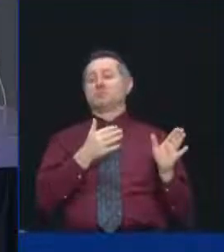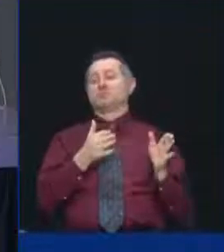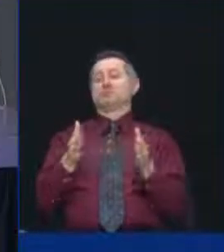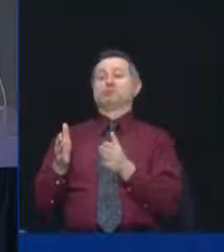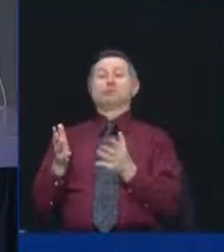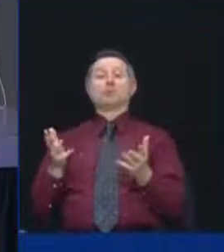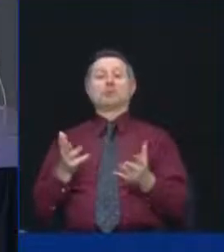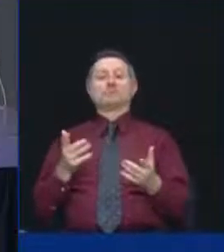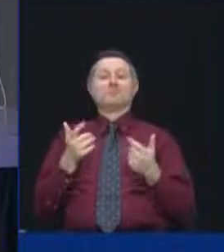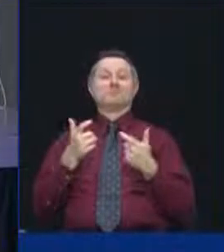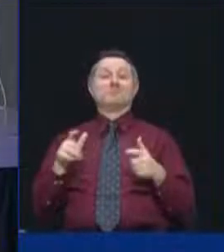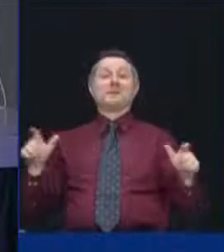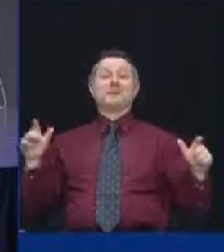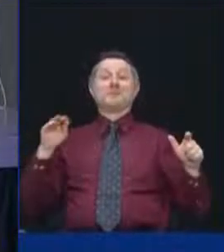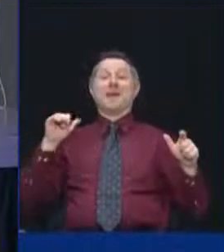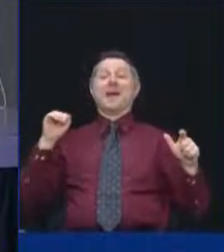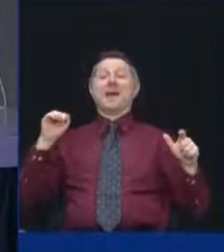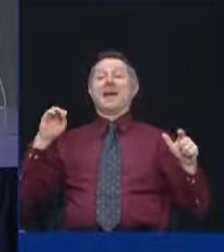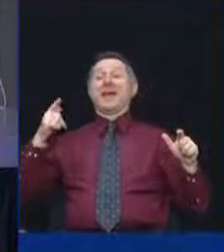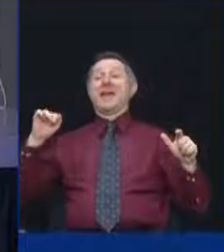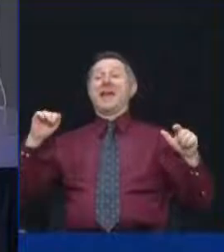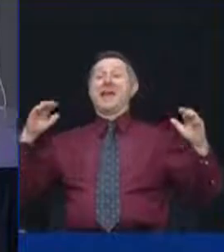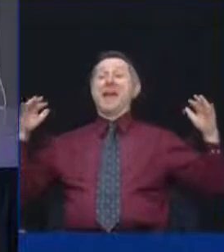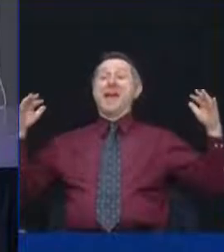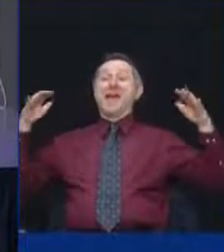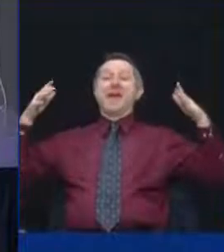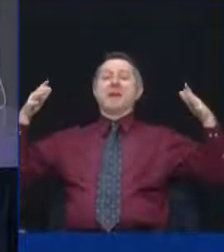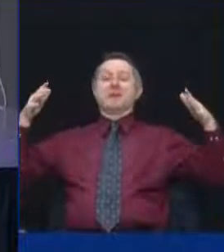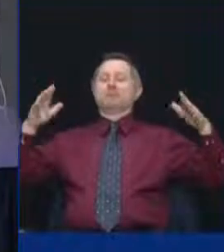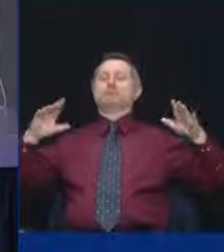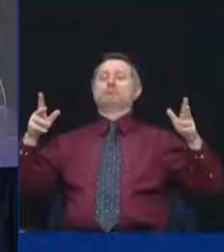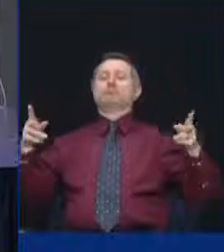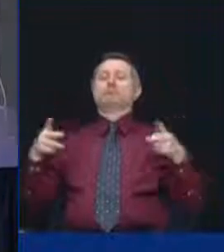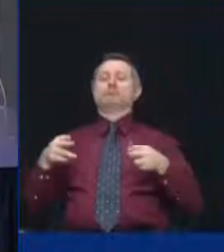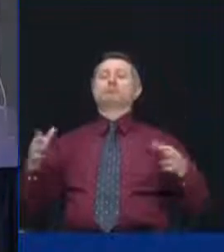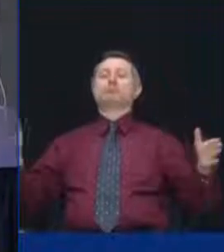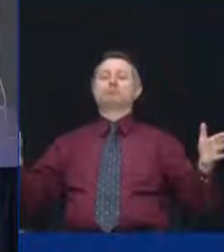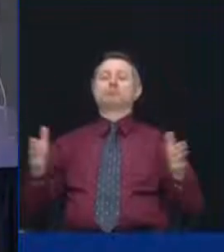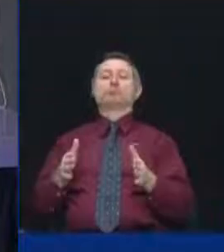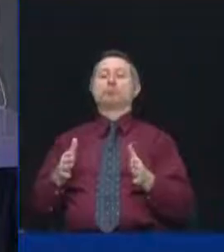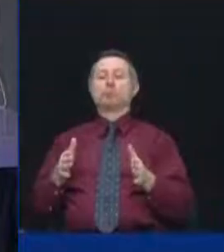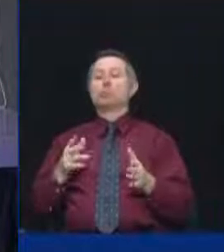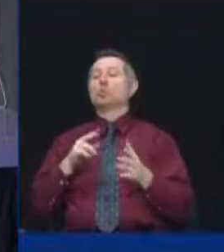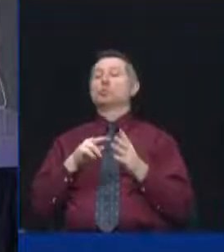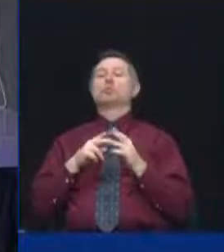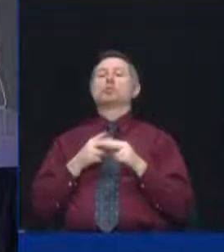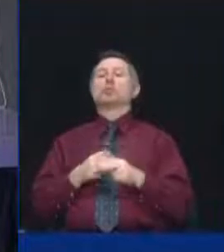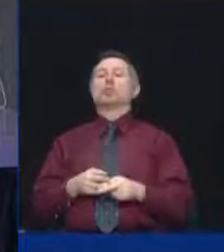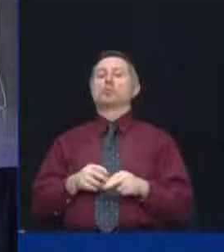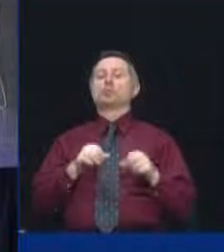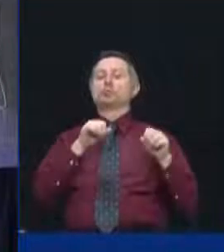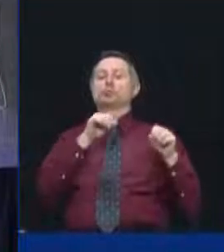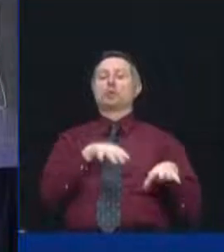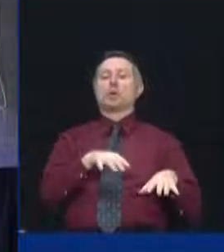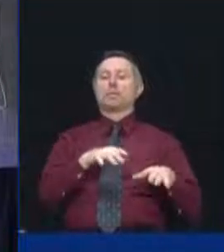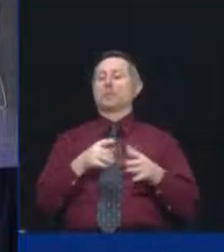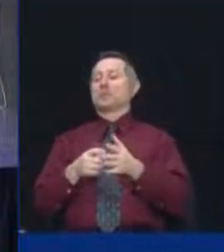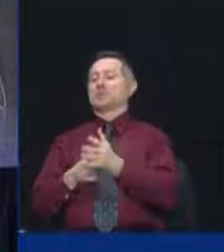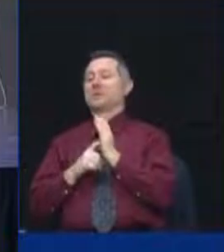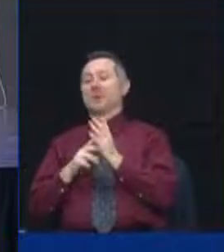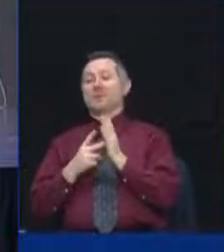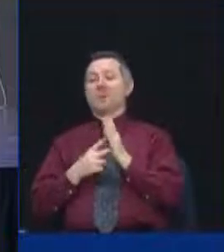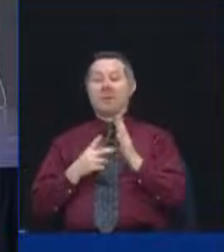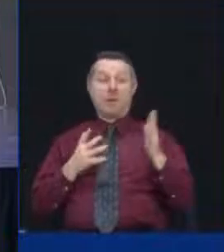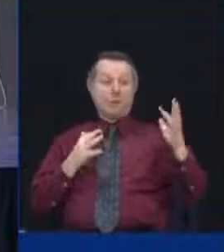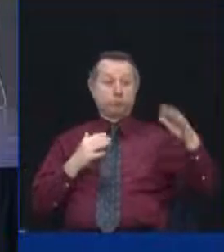or eliminating the mega sites given the drop in demand. Are you looking at that same reality with the Javits Center or any of the state-run